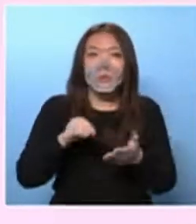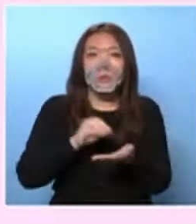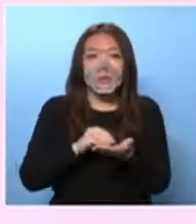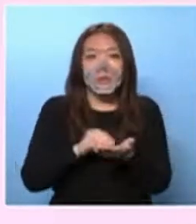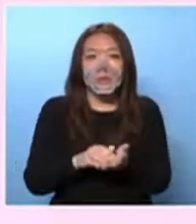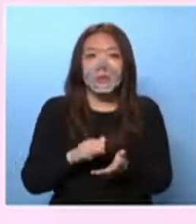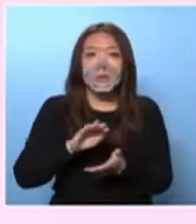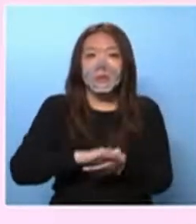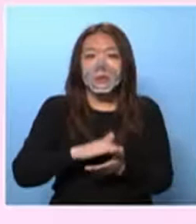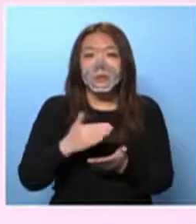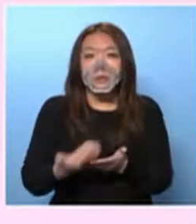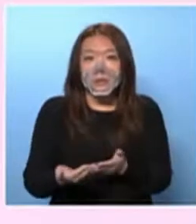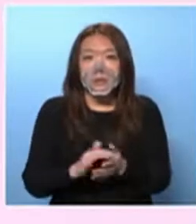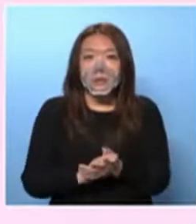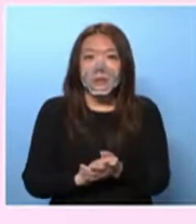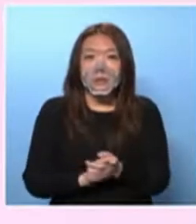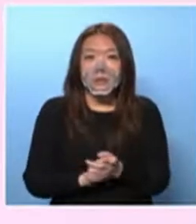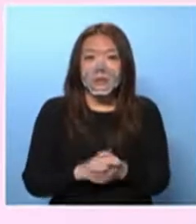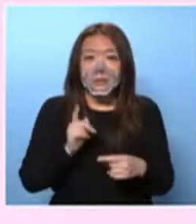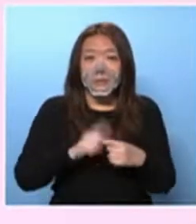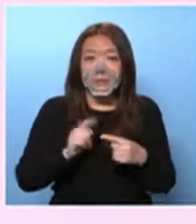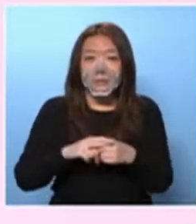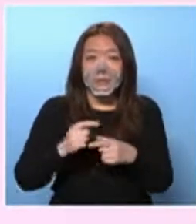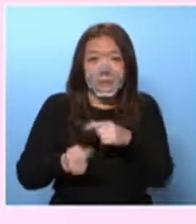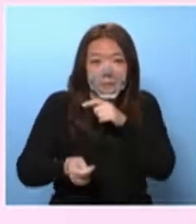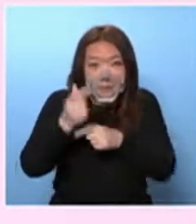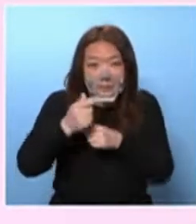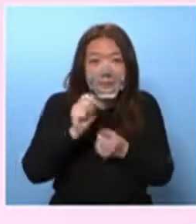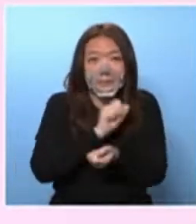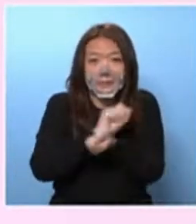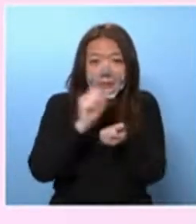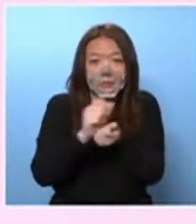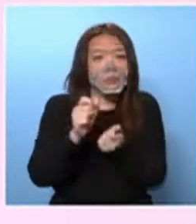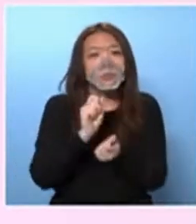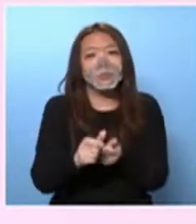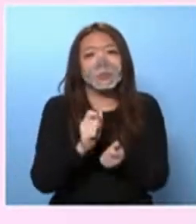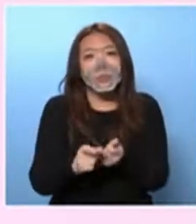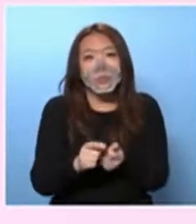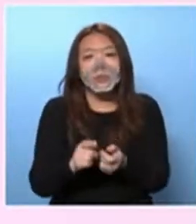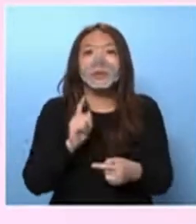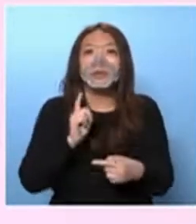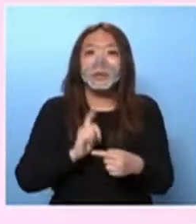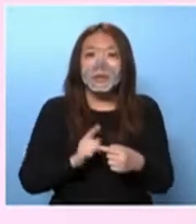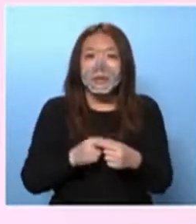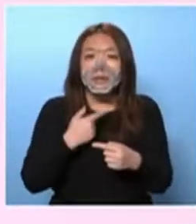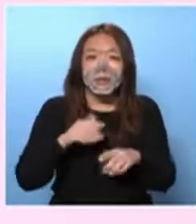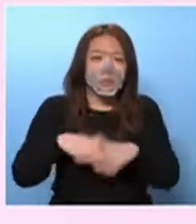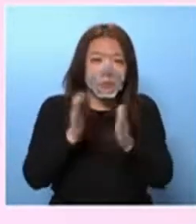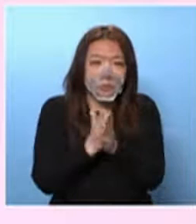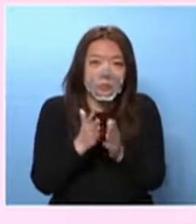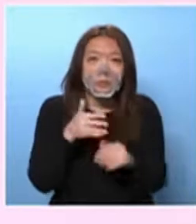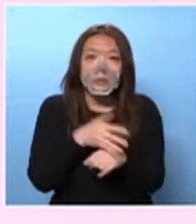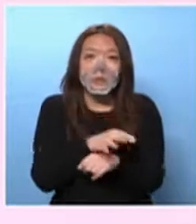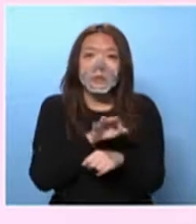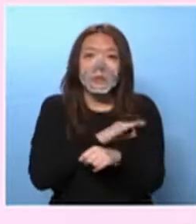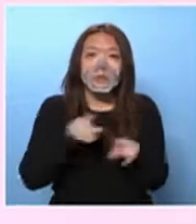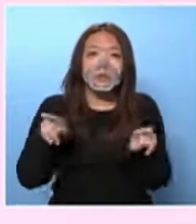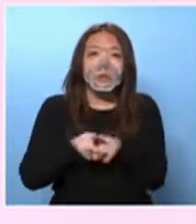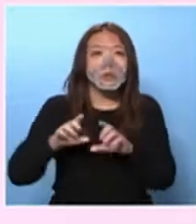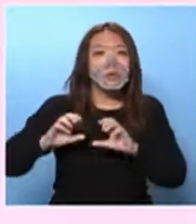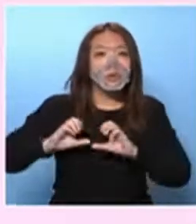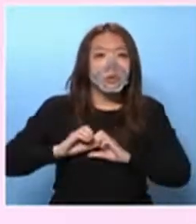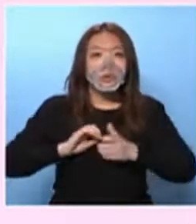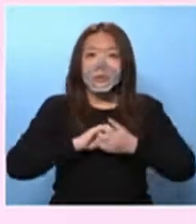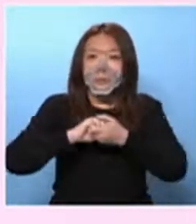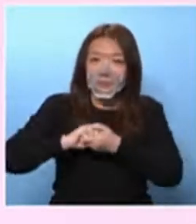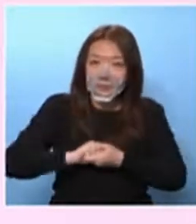implications for social harmony and stability in the long run, cannot be resolved in one stroke and have to be dealt with through